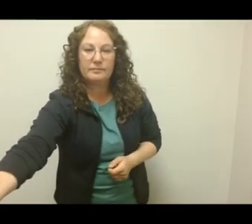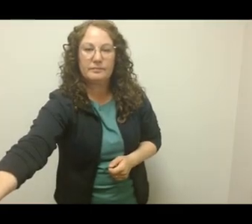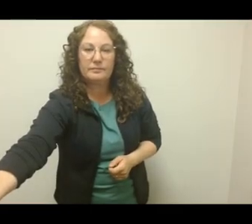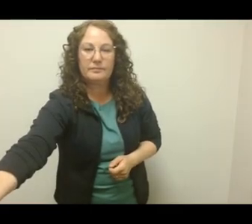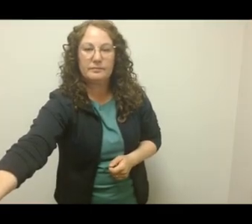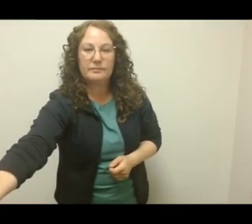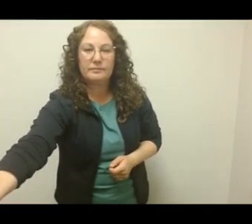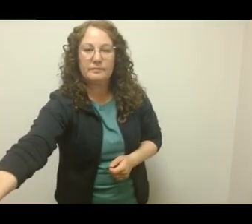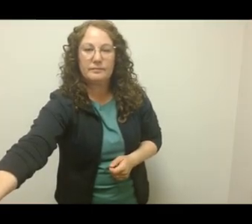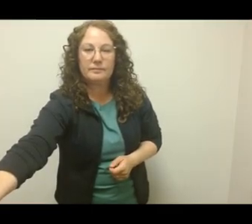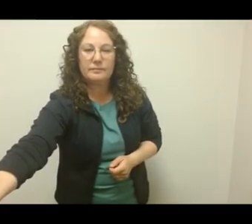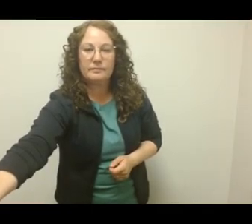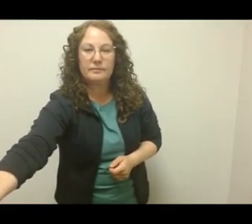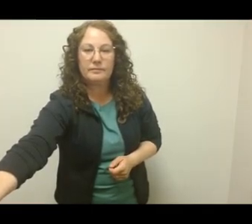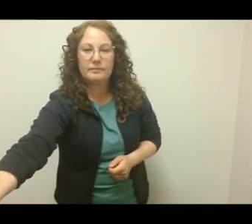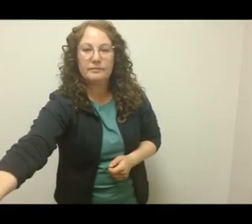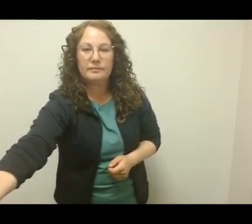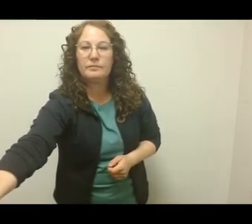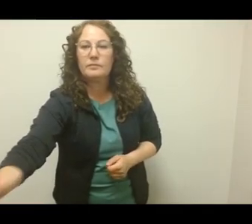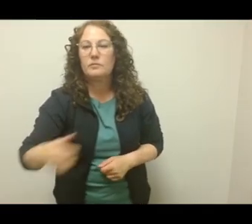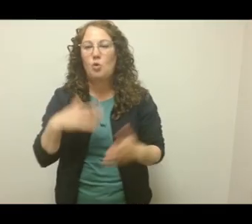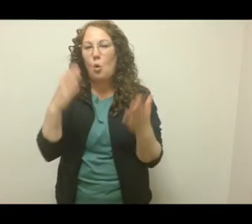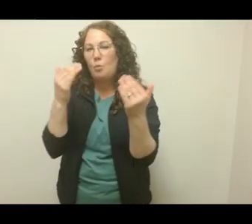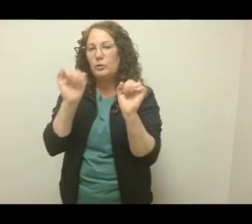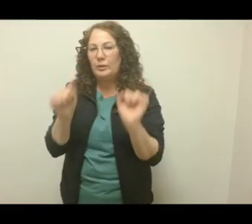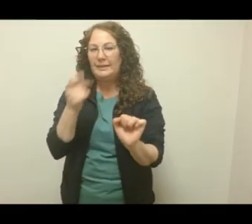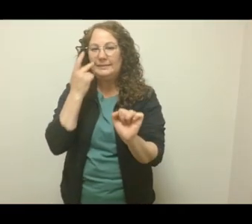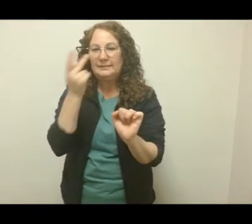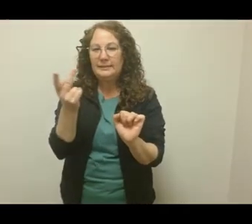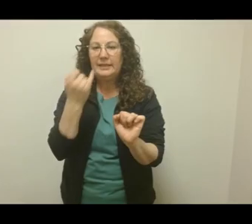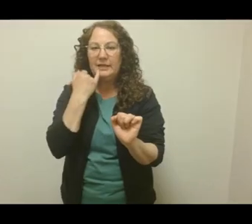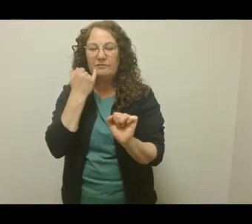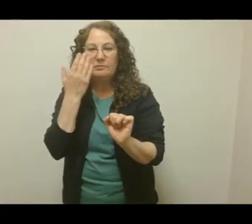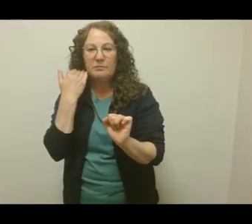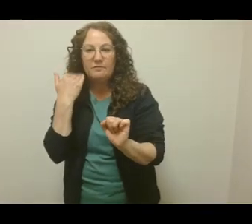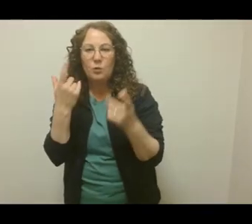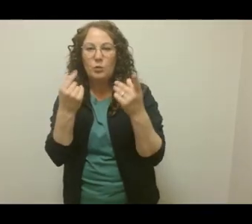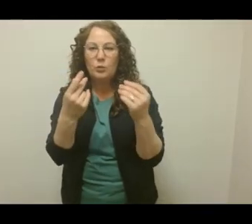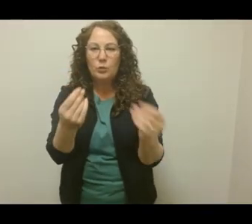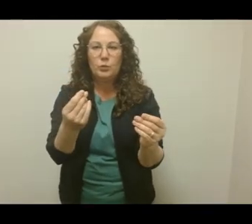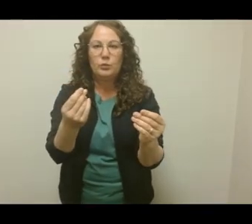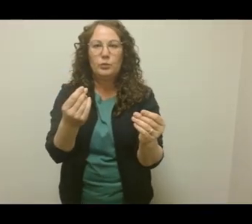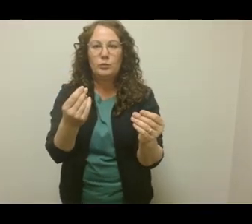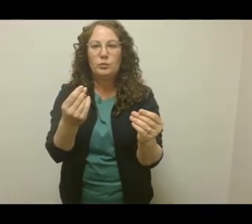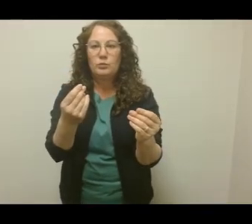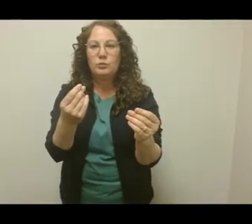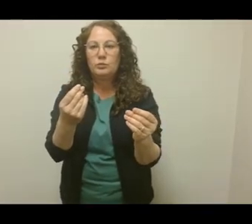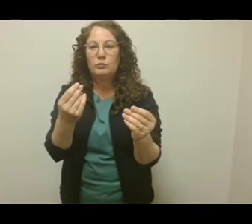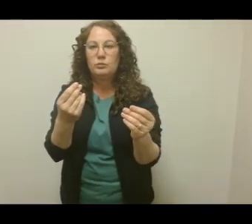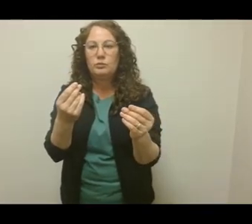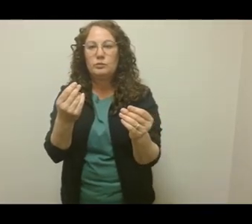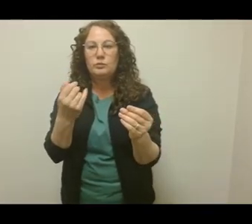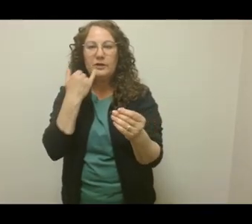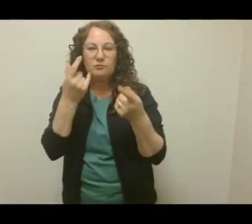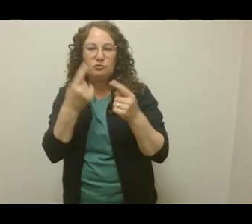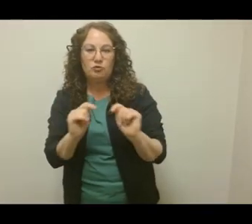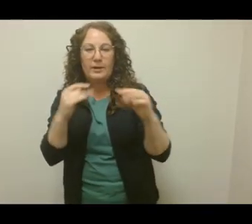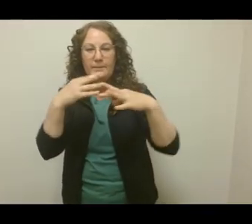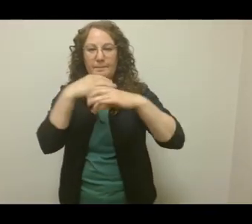is something that you have done in the past or might attempt to do when trying to